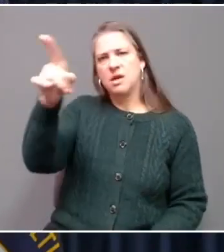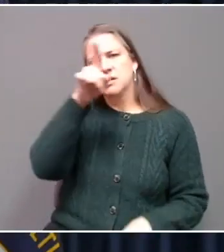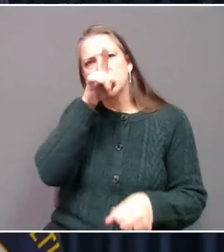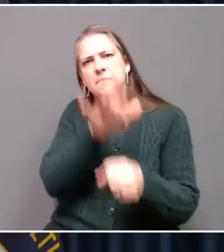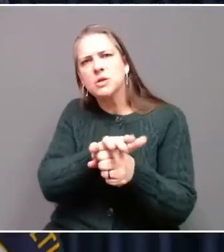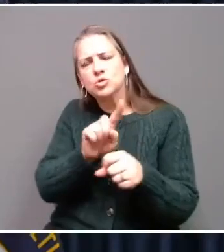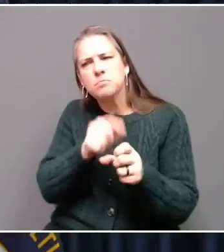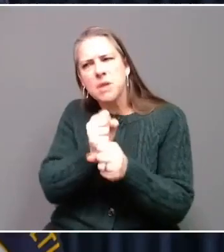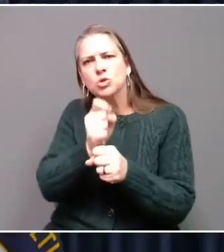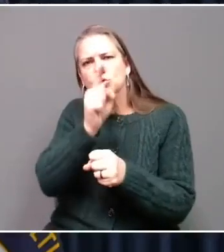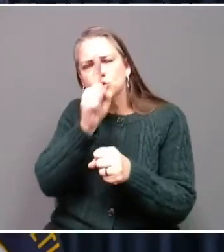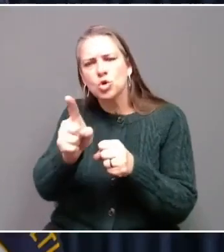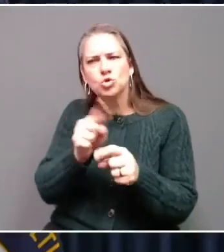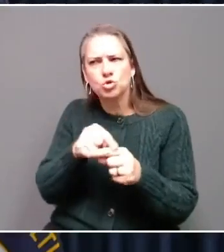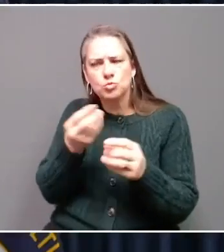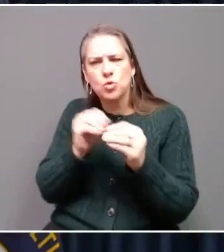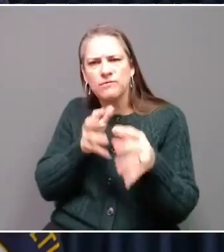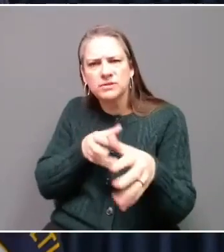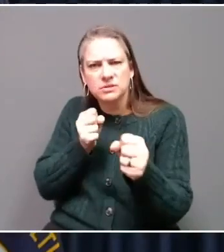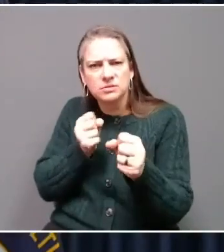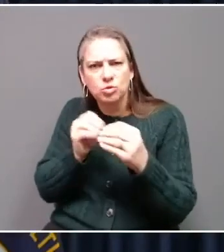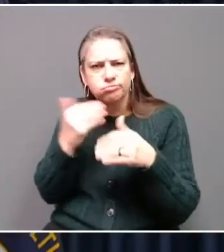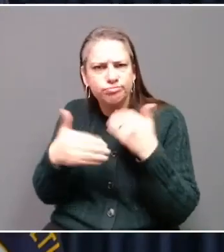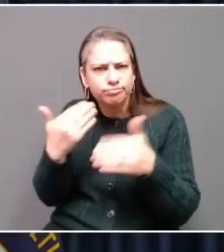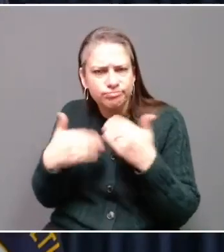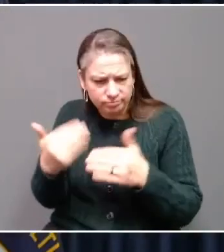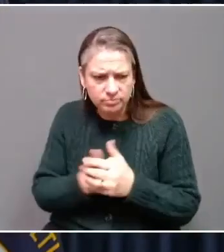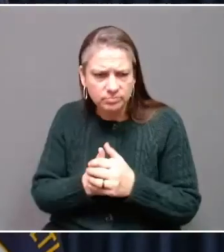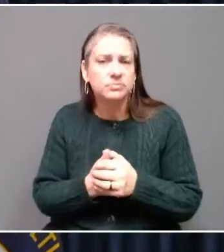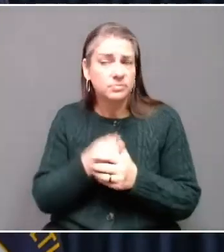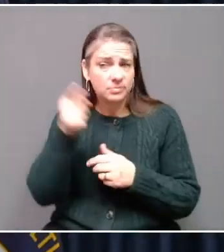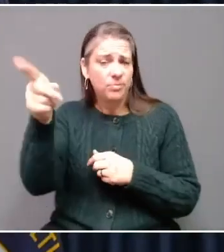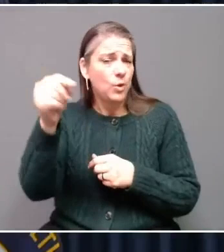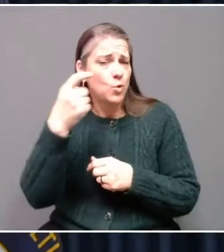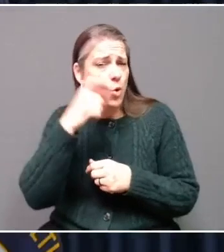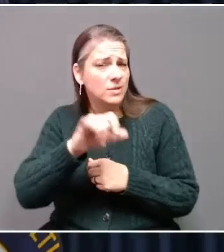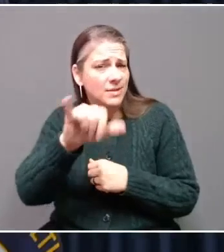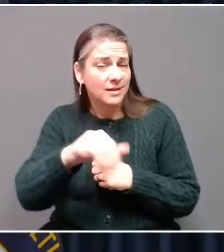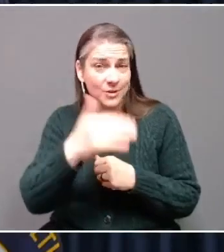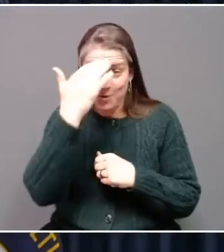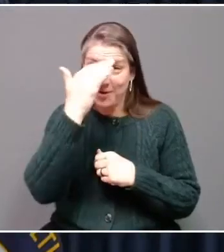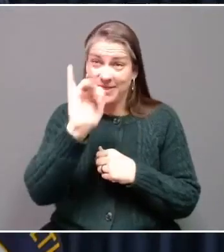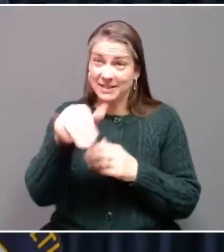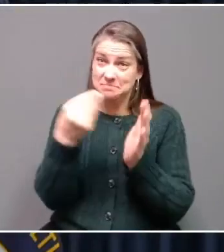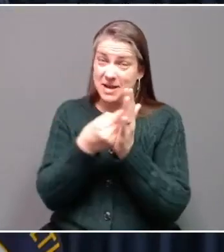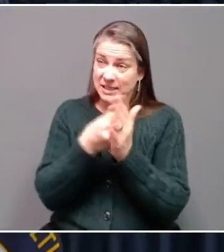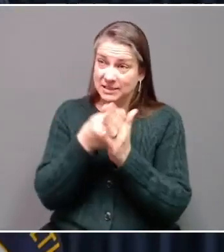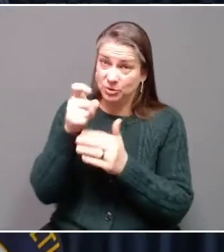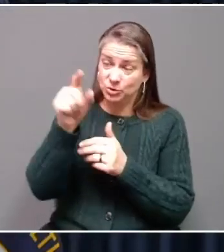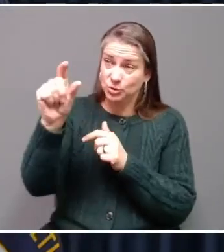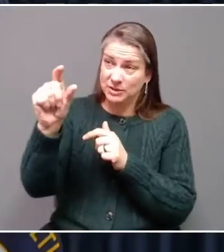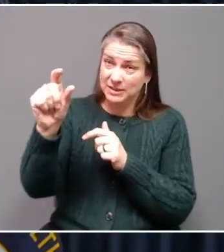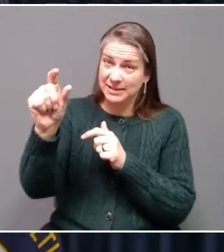out earlier. I think there is a recognition that while these dollars are supposed to come closer to the end than the